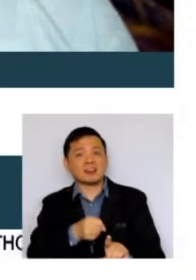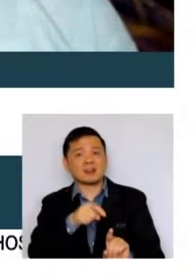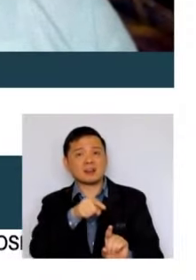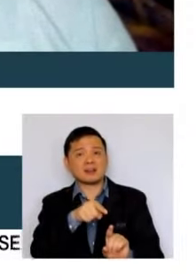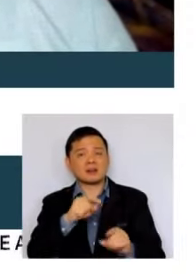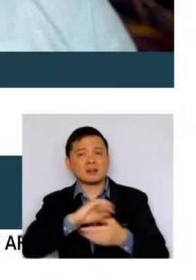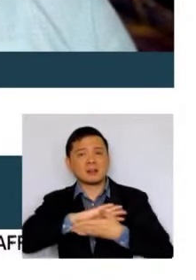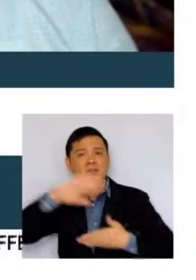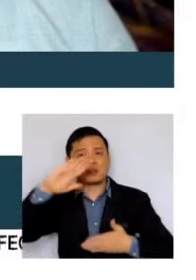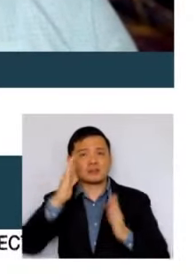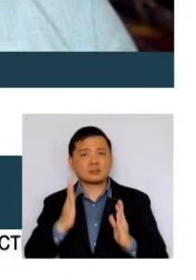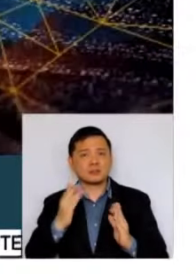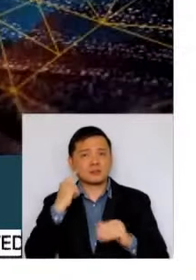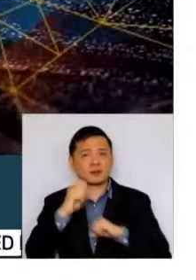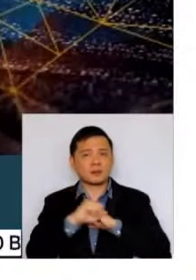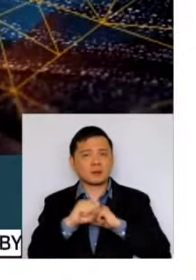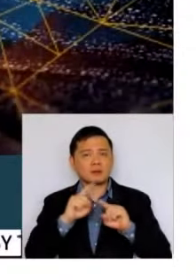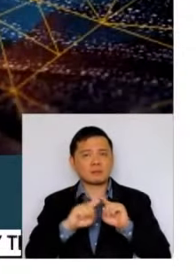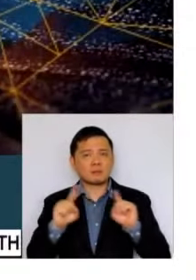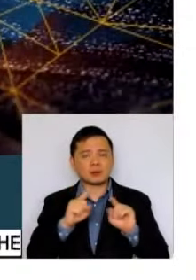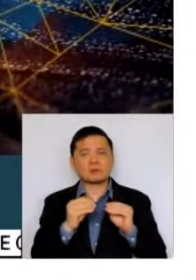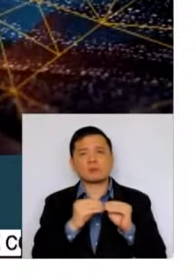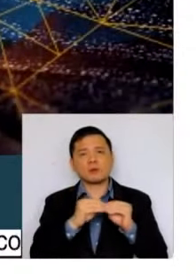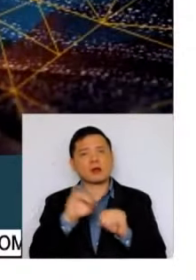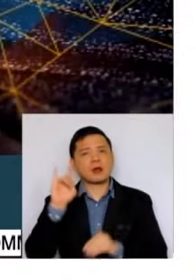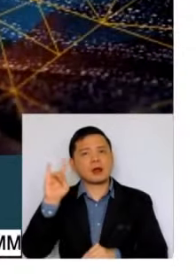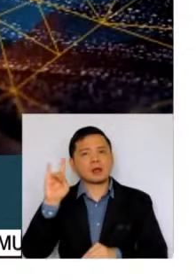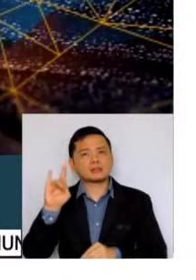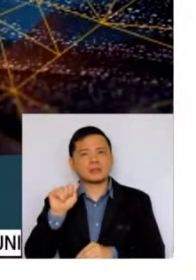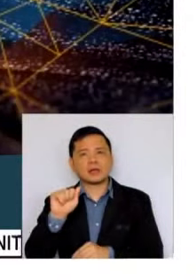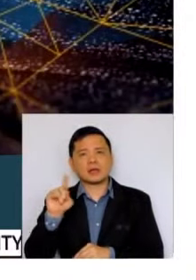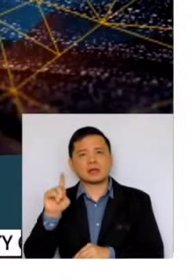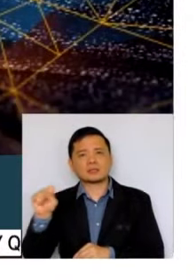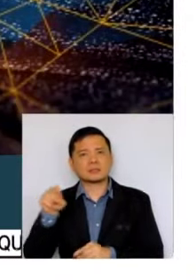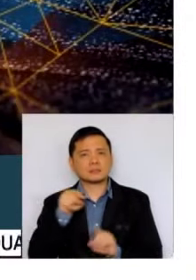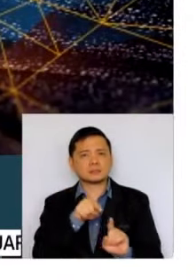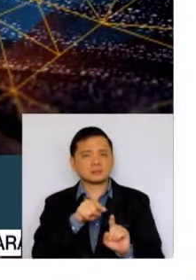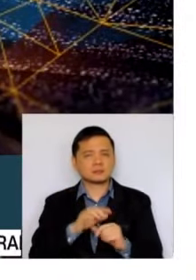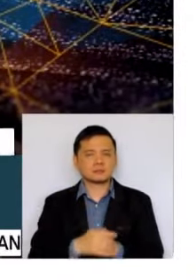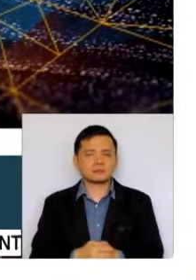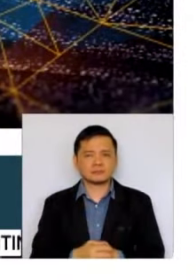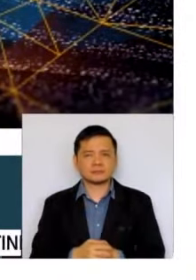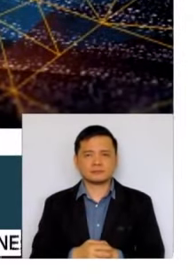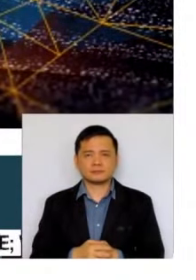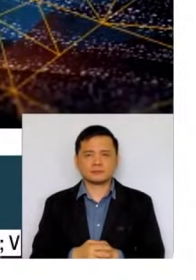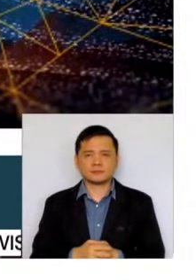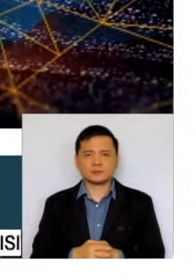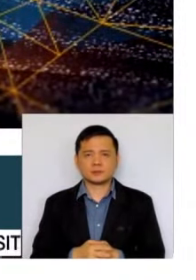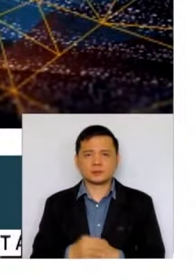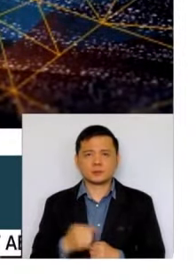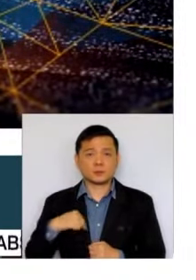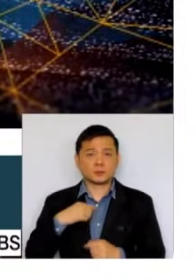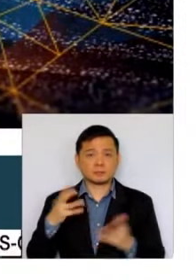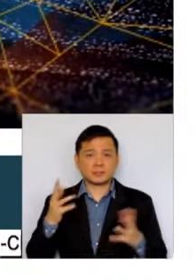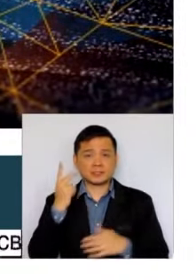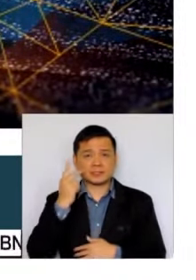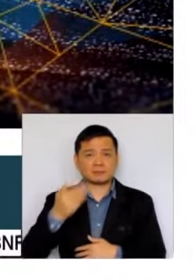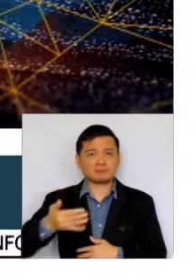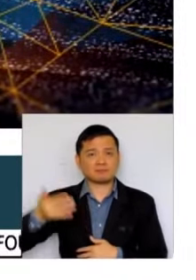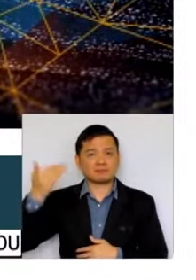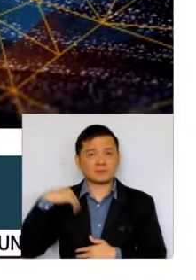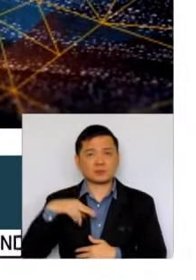On the first point, we've already seen this type of strategy back in 2016 with the Duterte